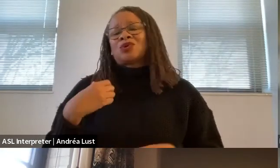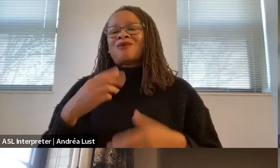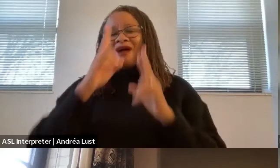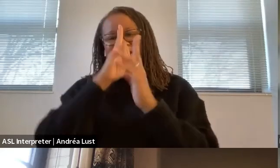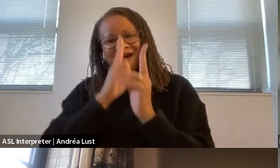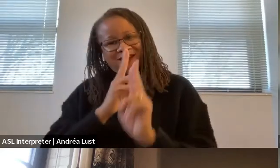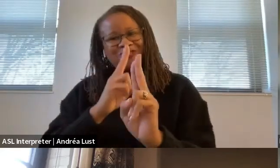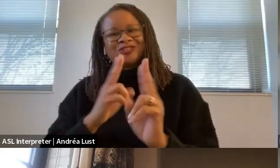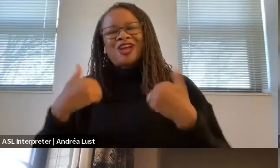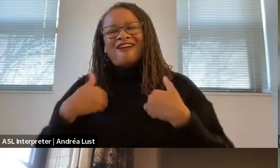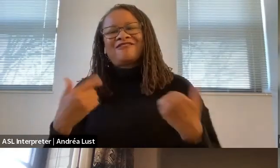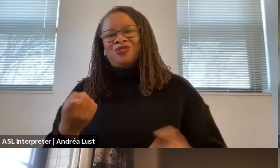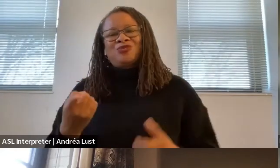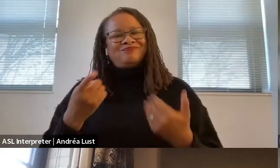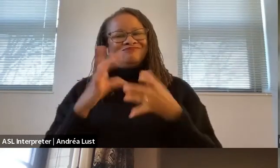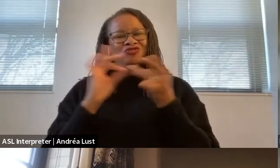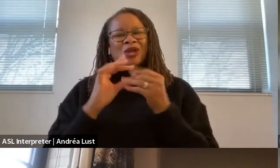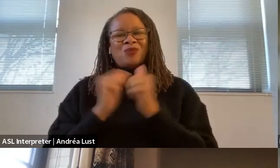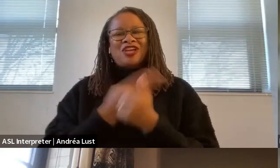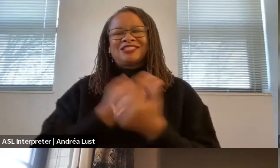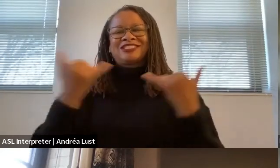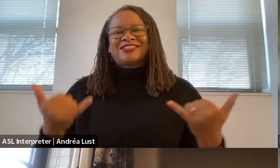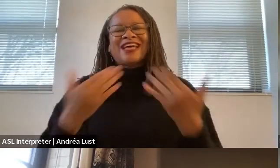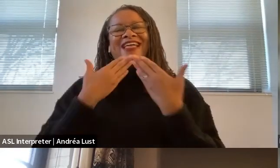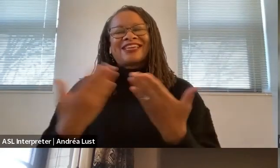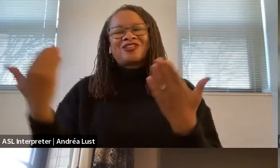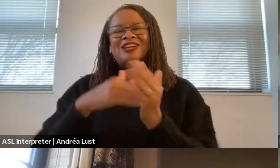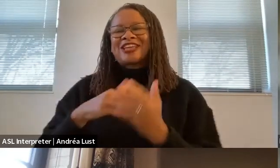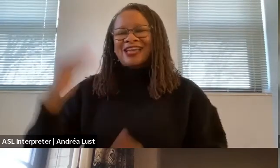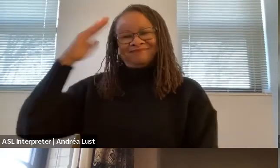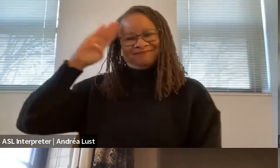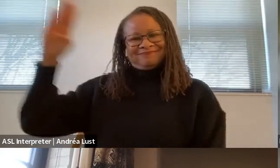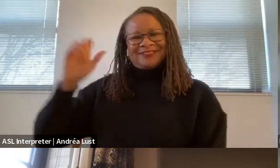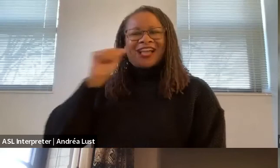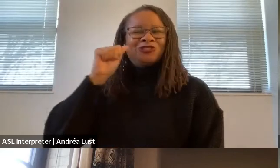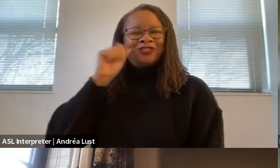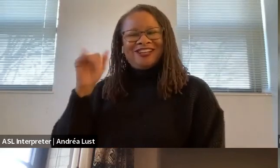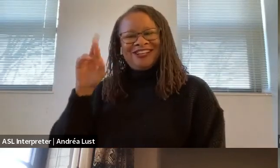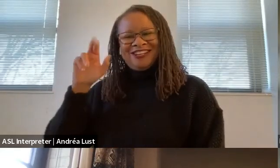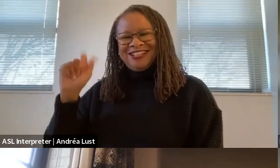we were able to have this talk with you today. And thank you again, Andrea Lust, as always.